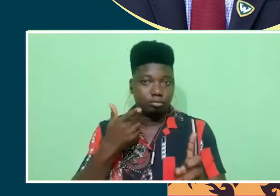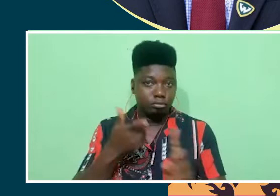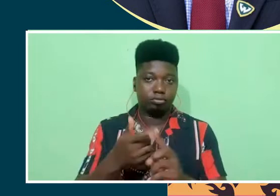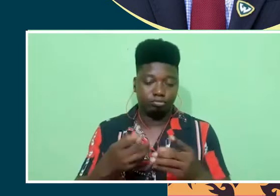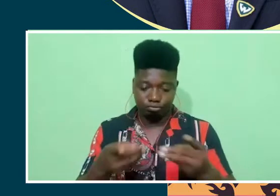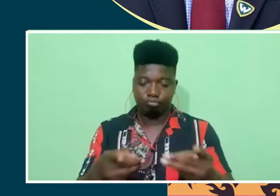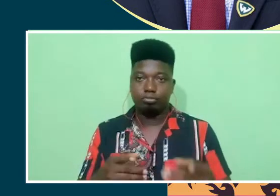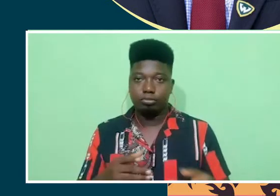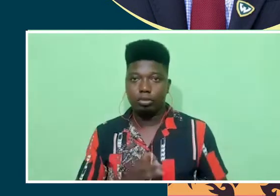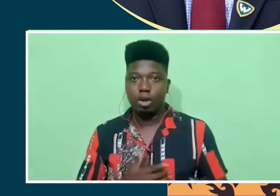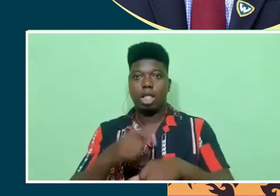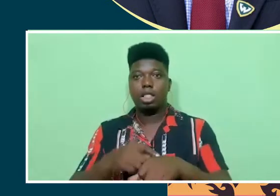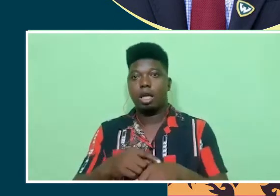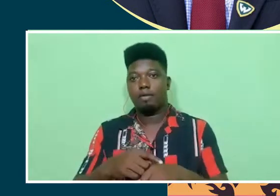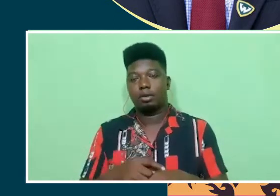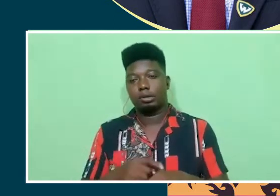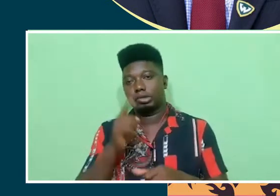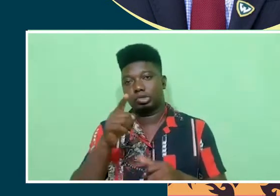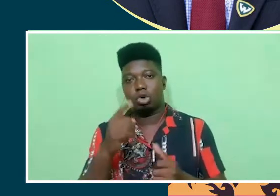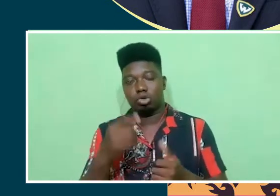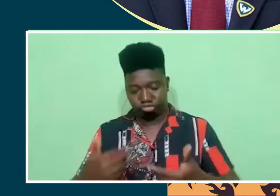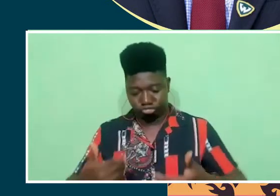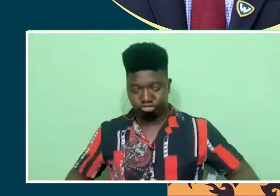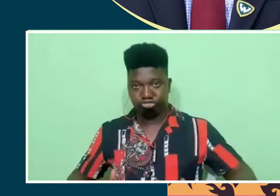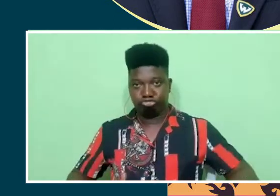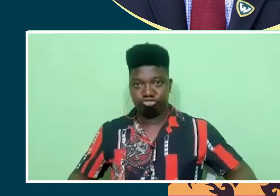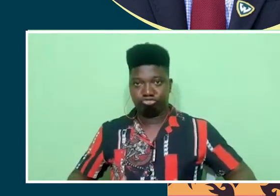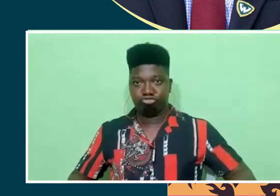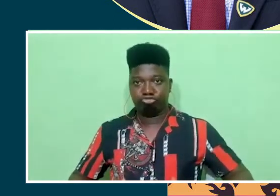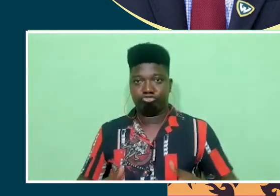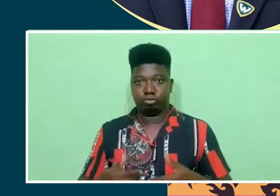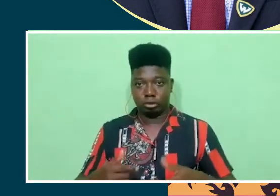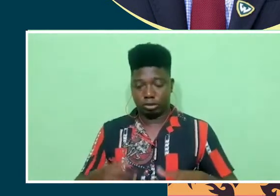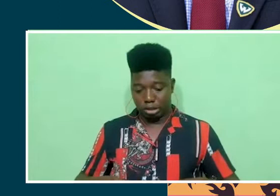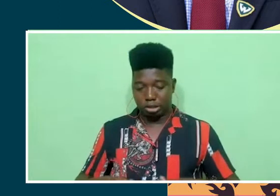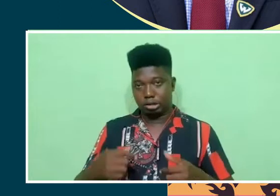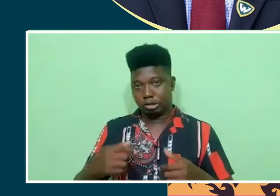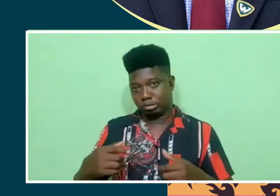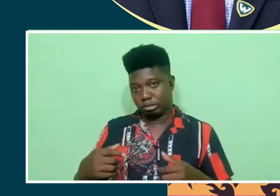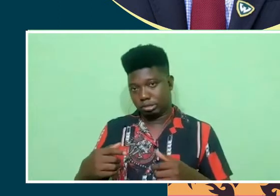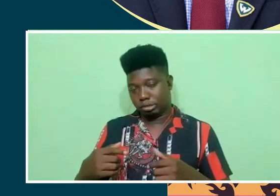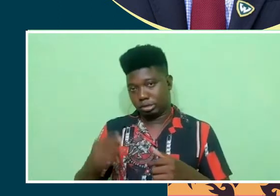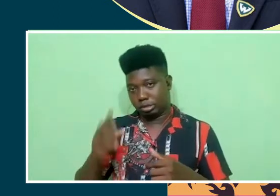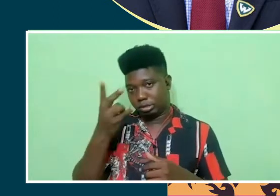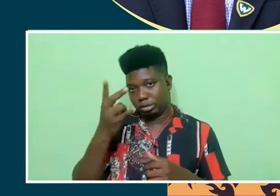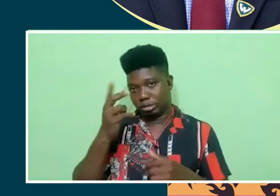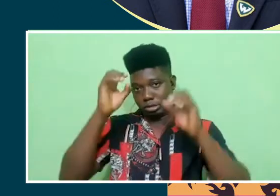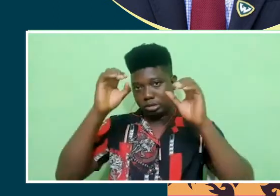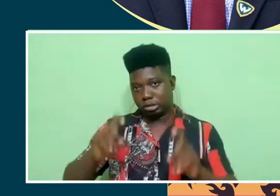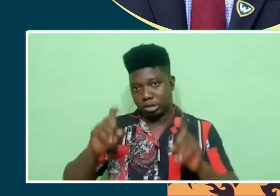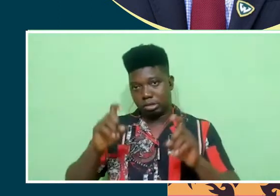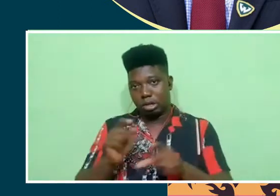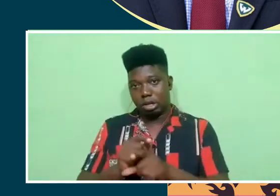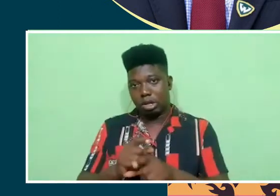example, your junior secondary exams, for ladies, the cutoff point could be maybe 350. Then for boys, it